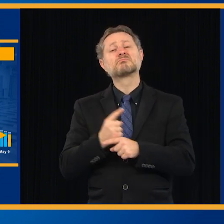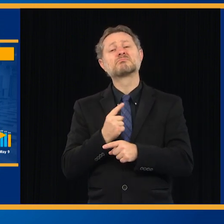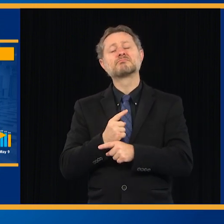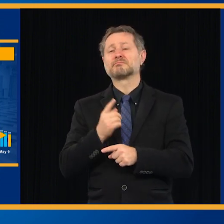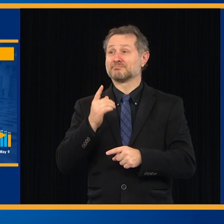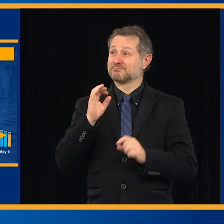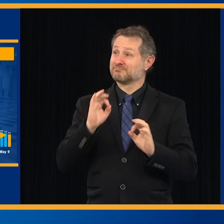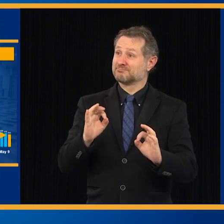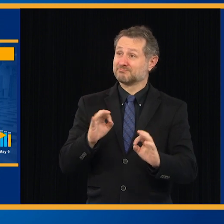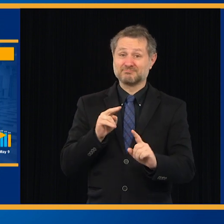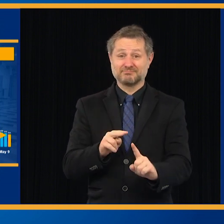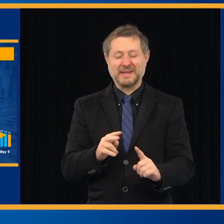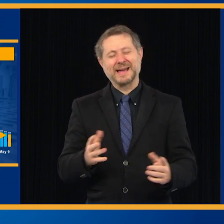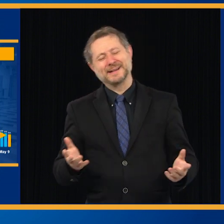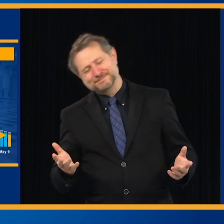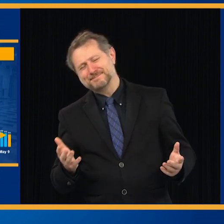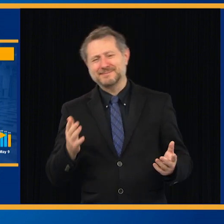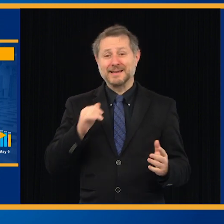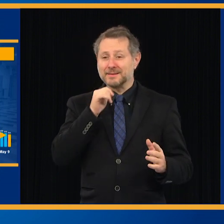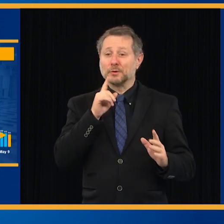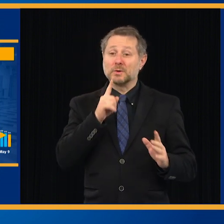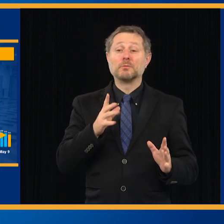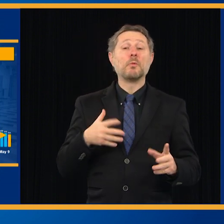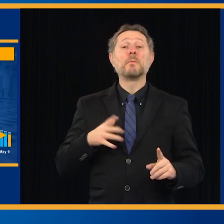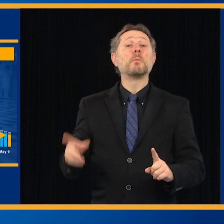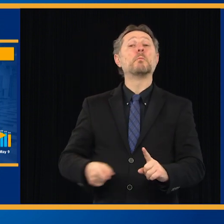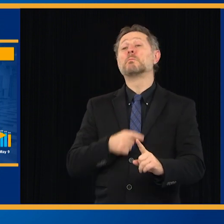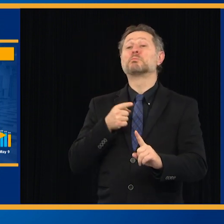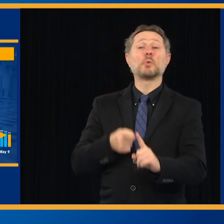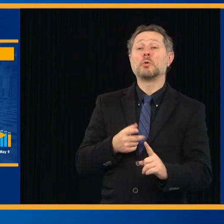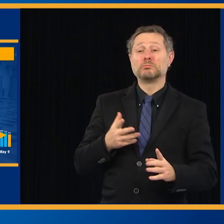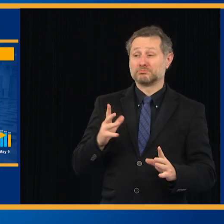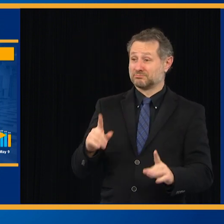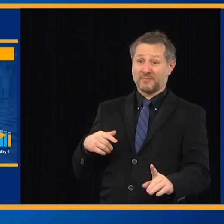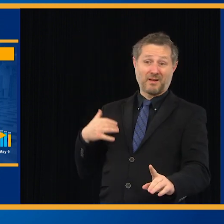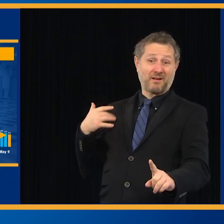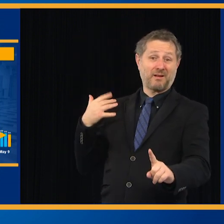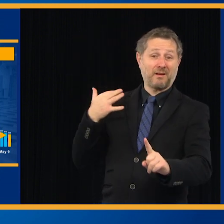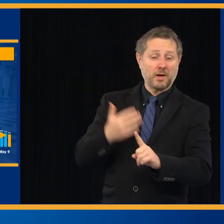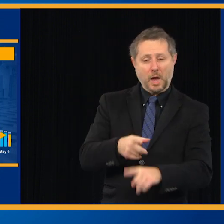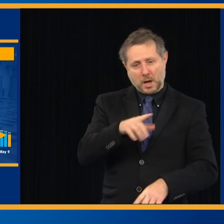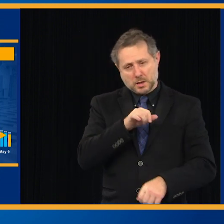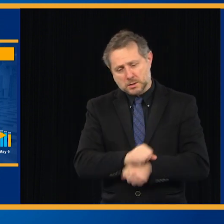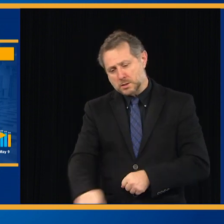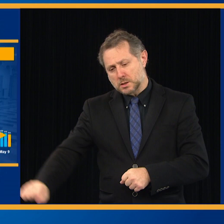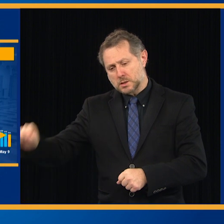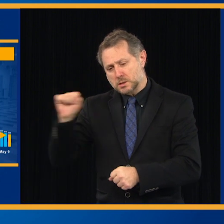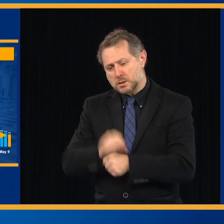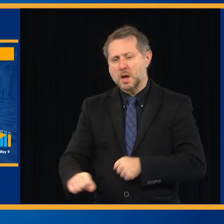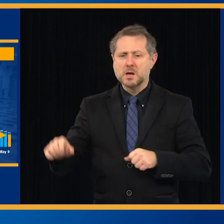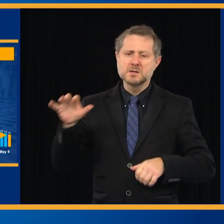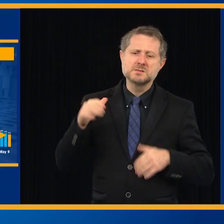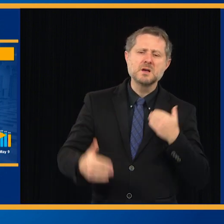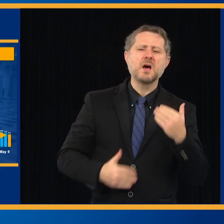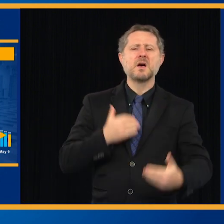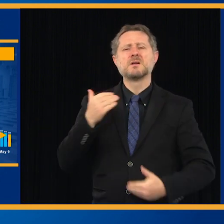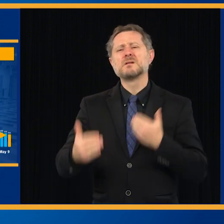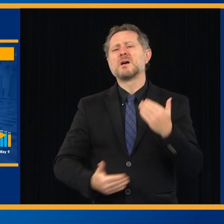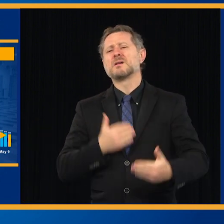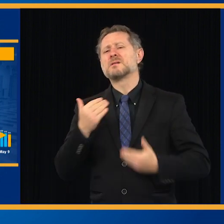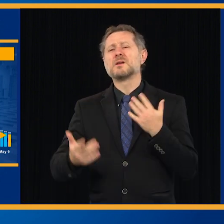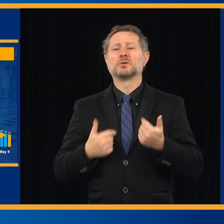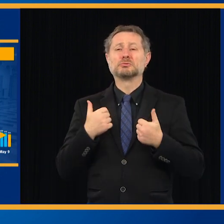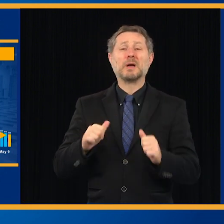But all of this work, all of this progress of turning that tide,